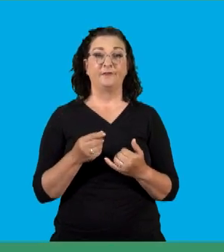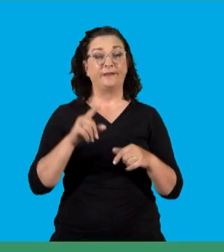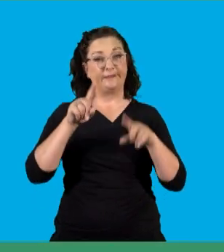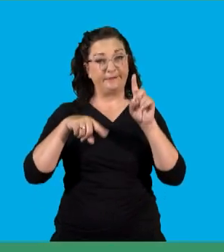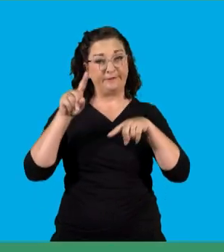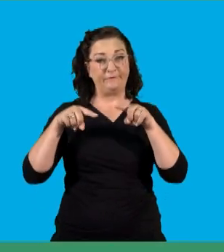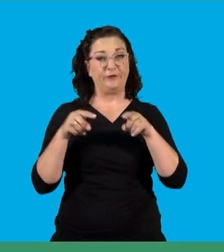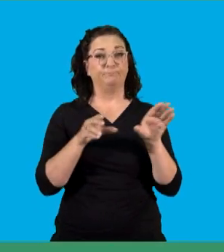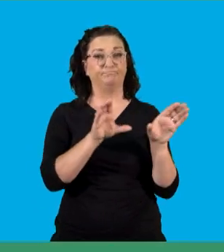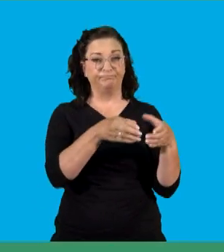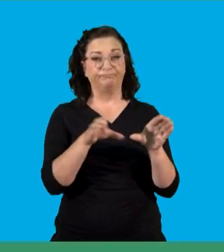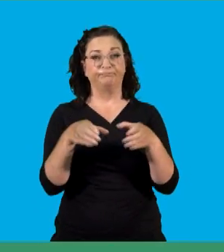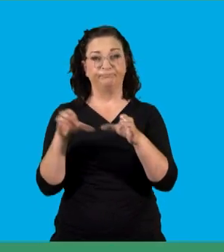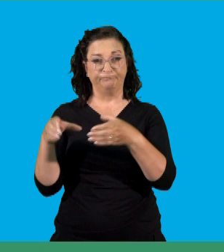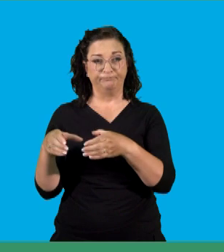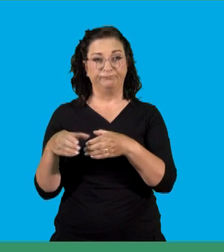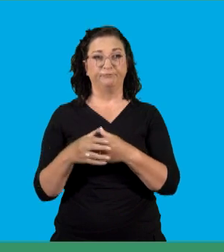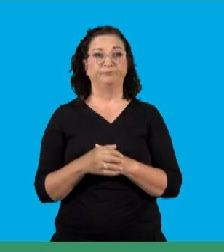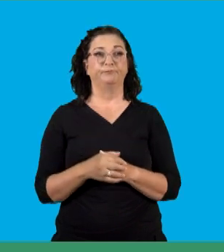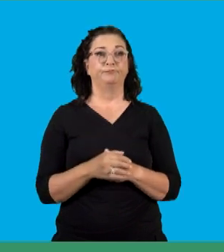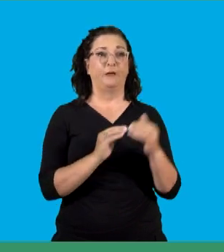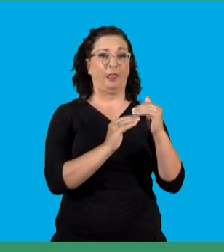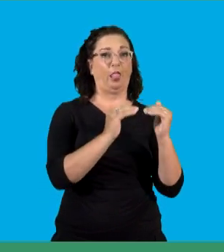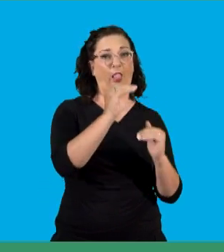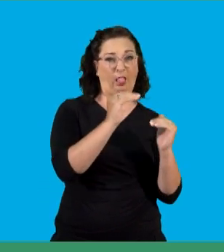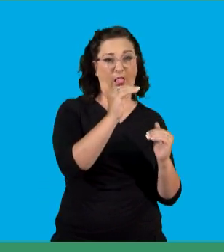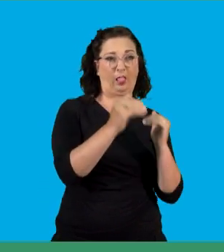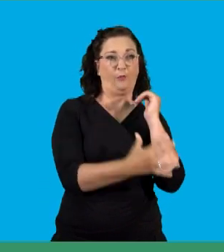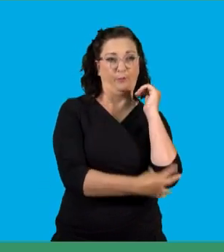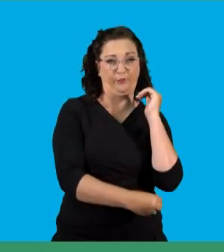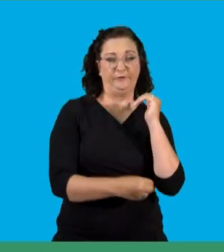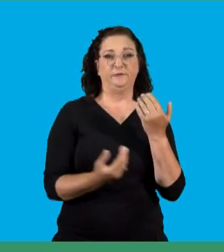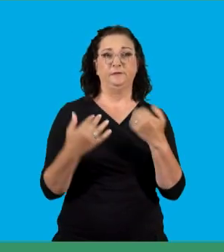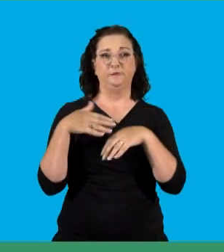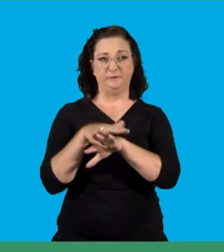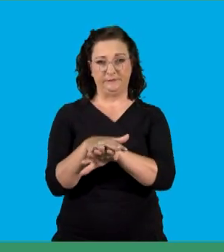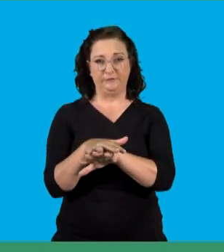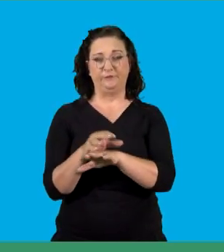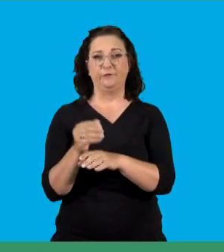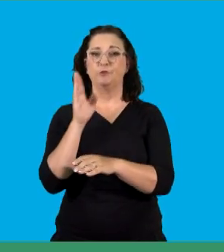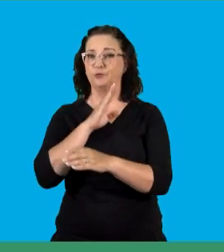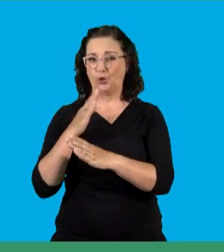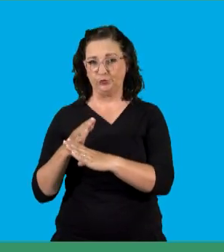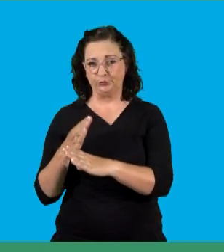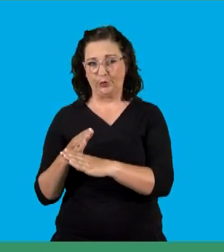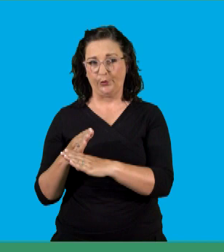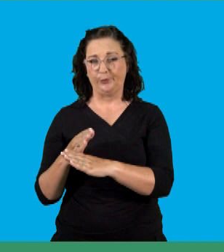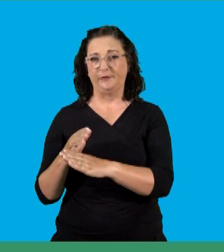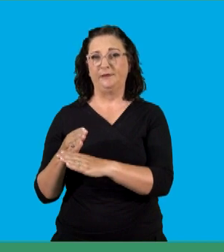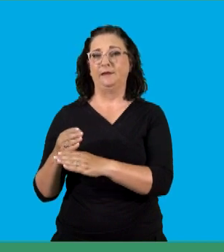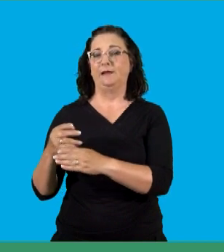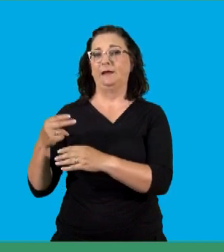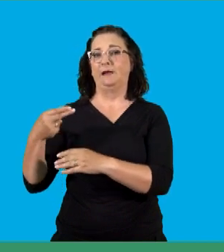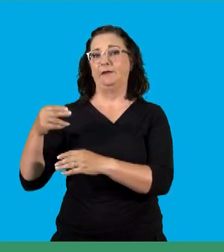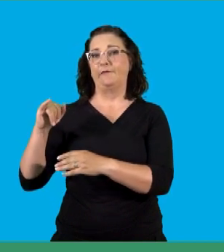issues. We have inequality and poverty, we have inclusivity, we have unemployment, we